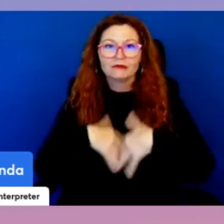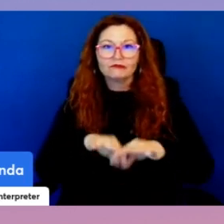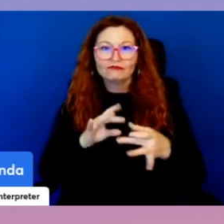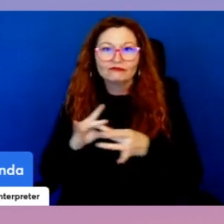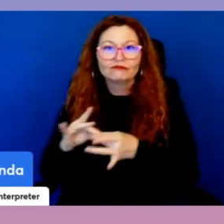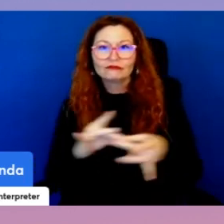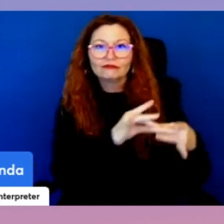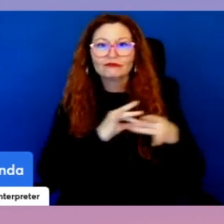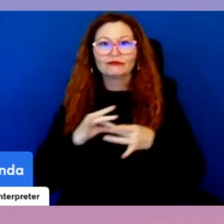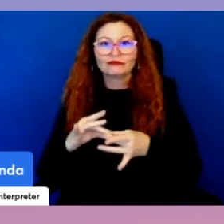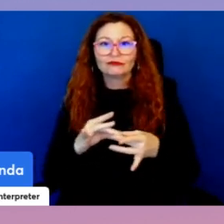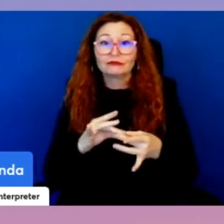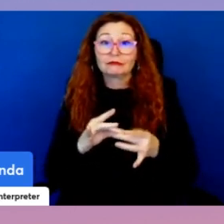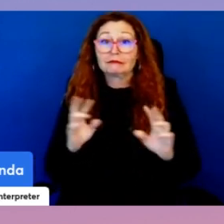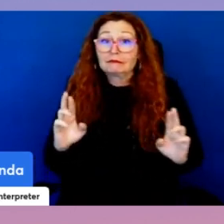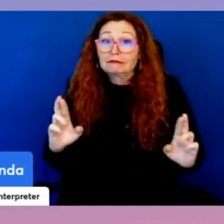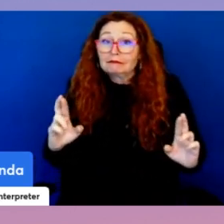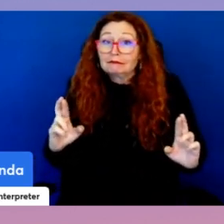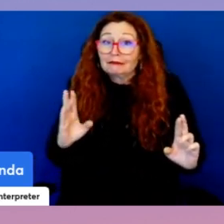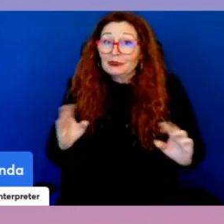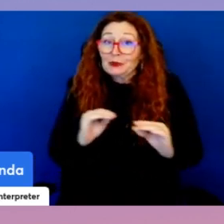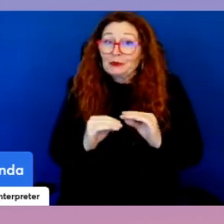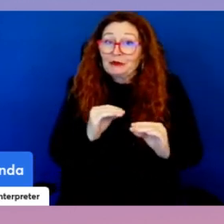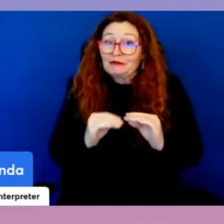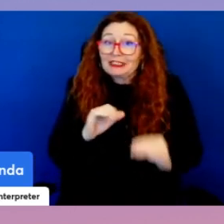And this should fix our API